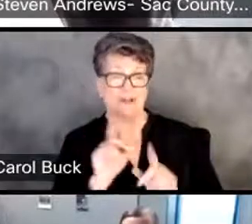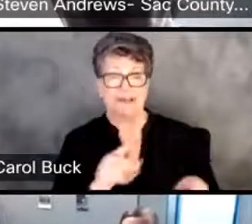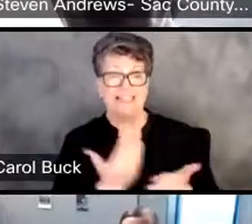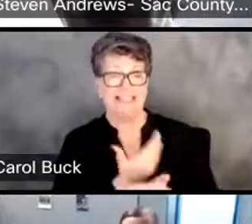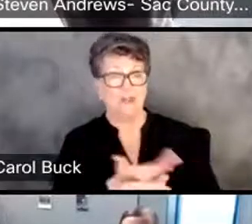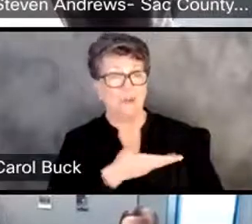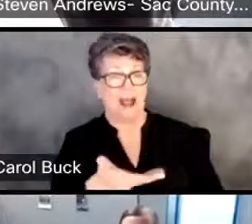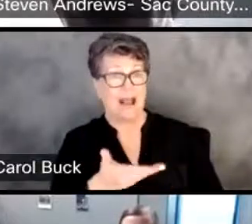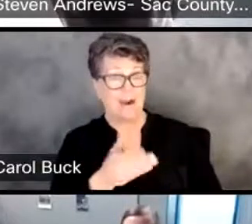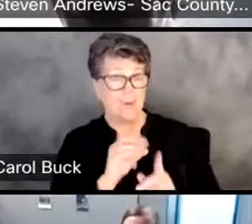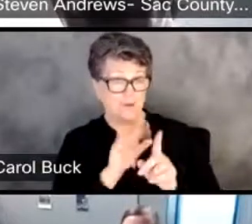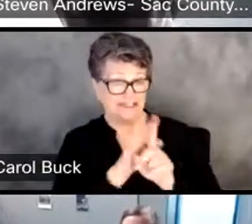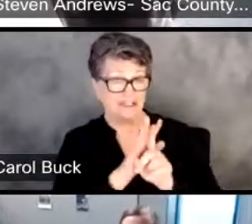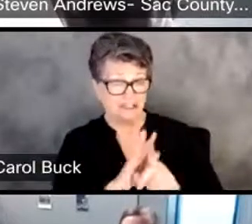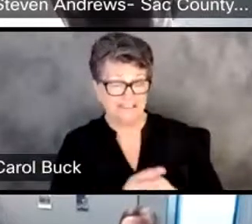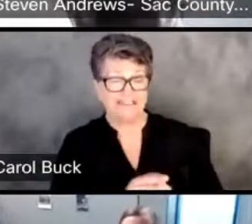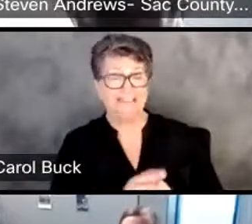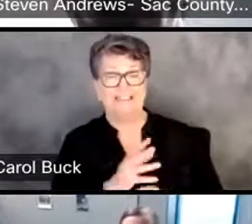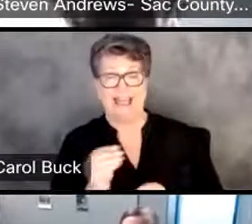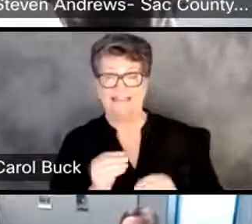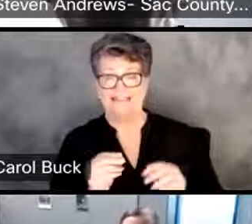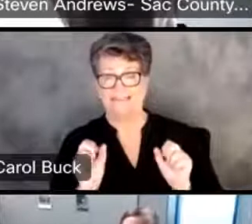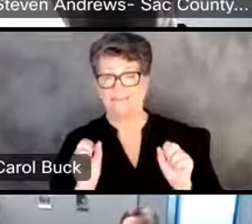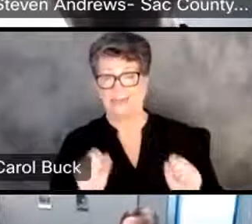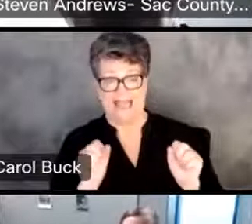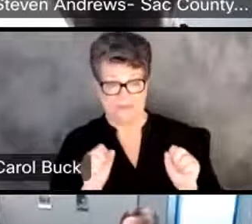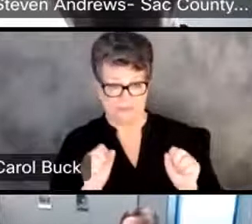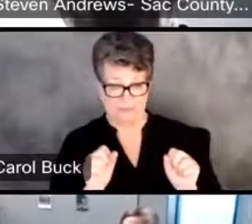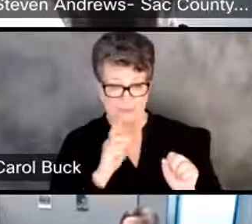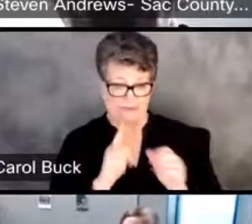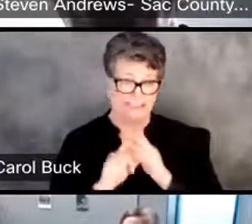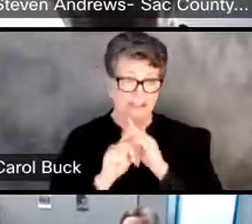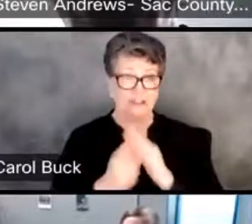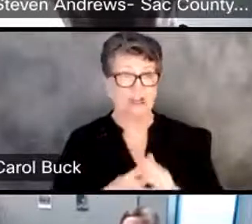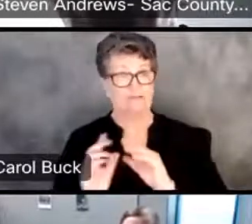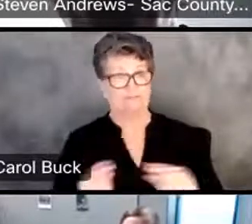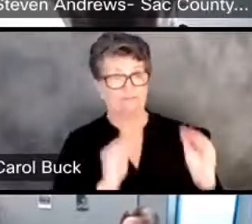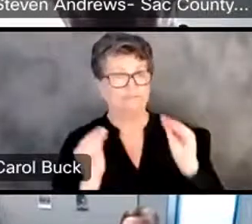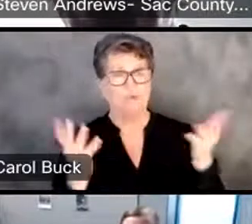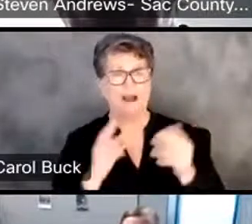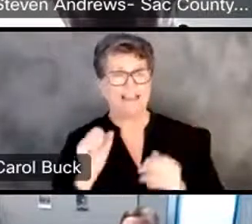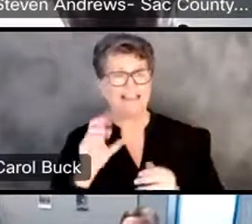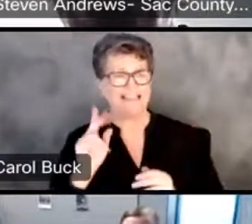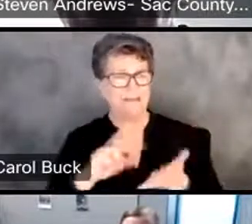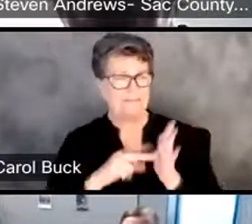hire orientation and being able to jumpstart on educating on self-determination from the get-go.